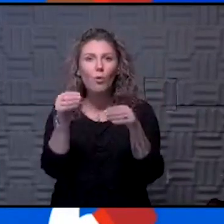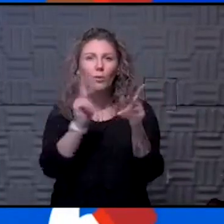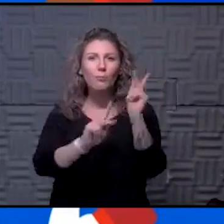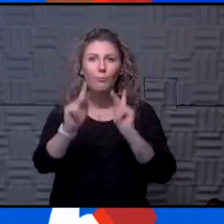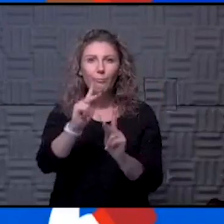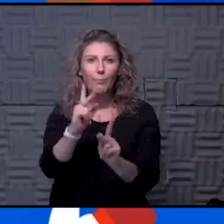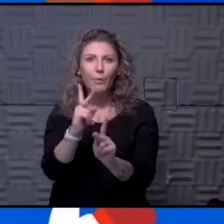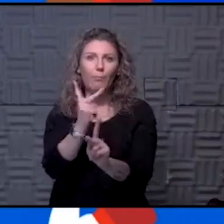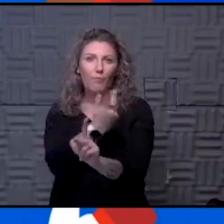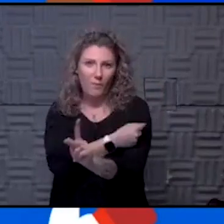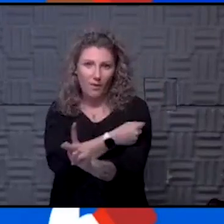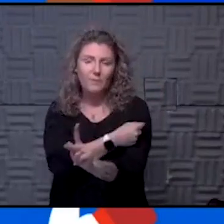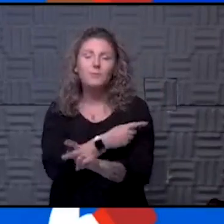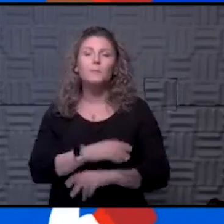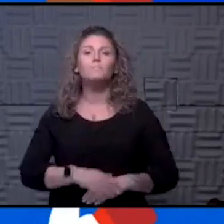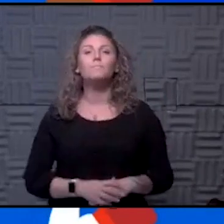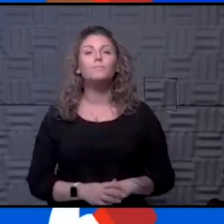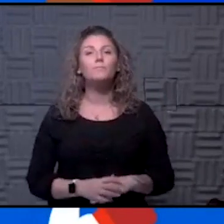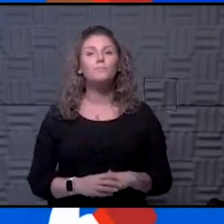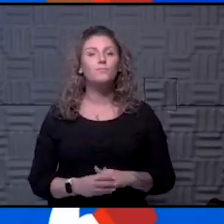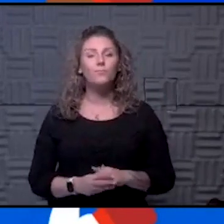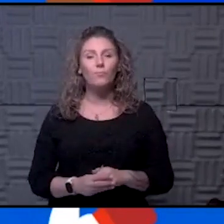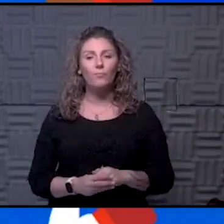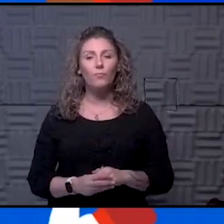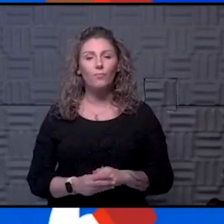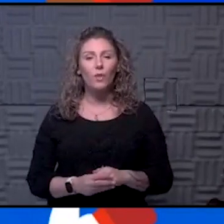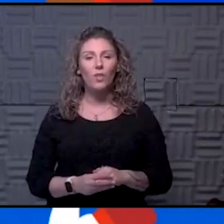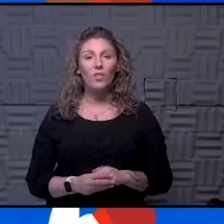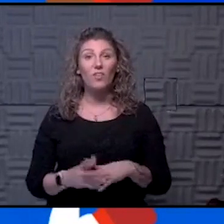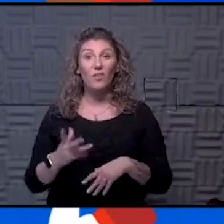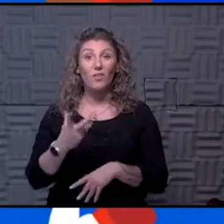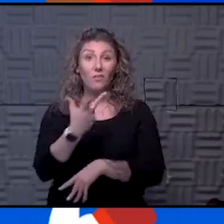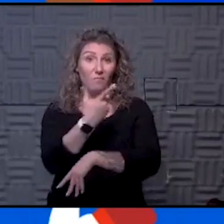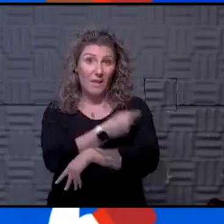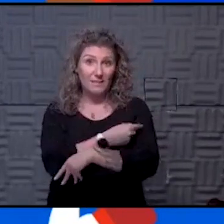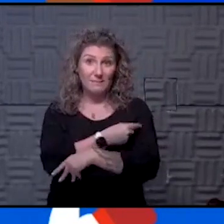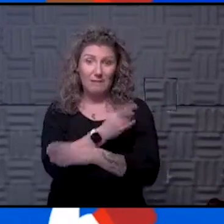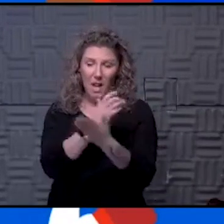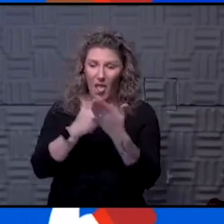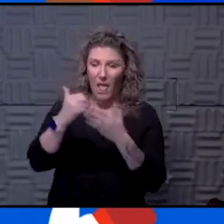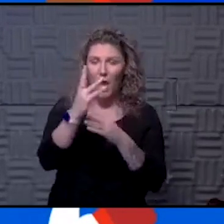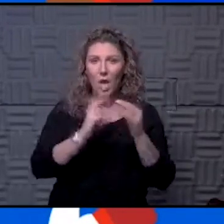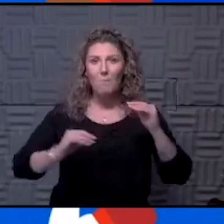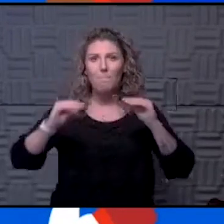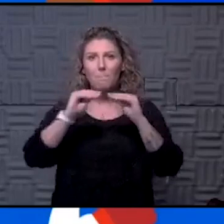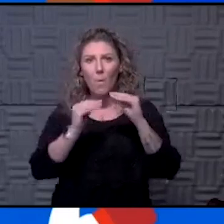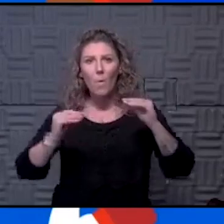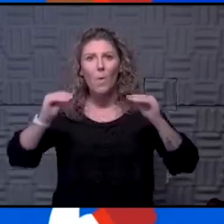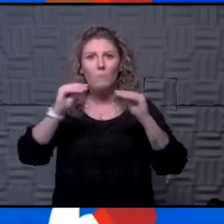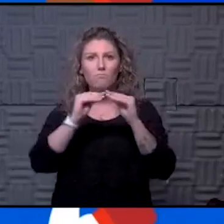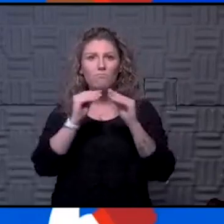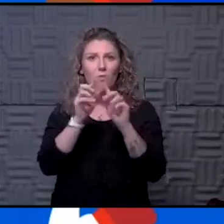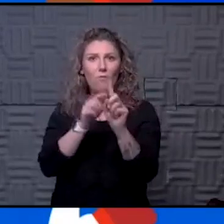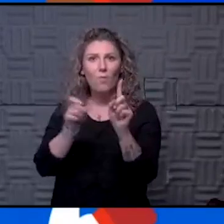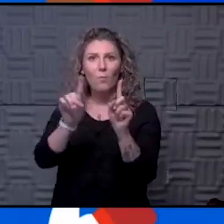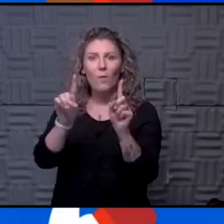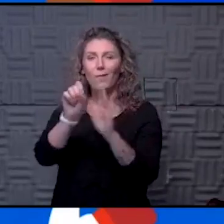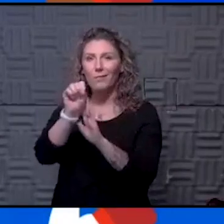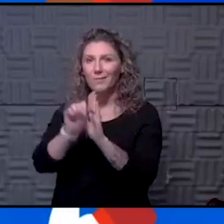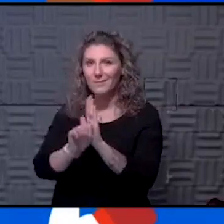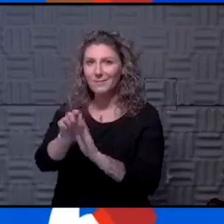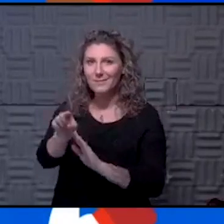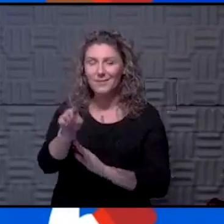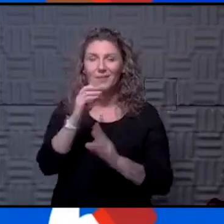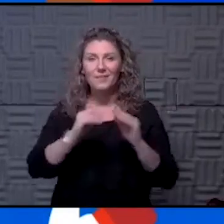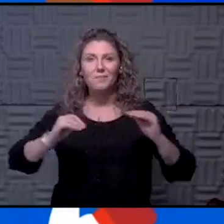vaccinated. We are getting more vaccines from the state, which means more vaccines